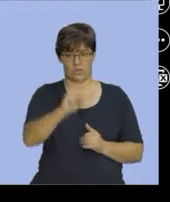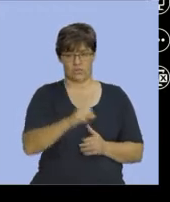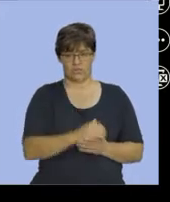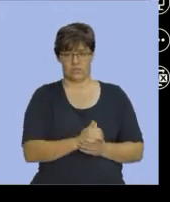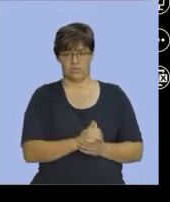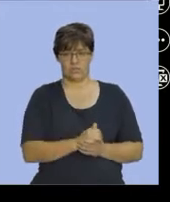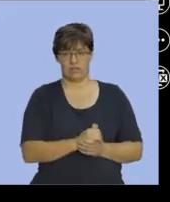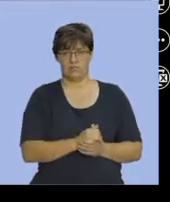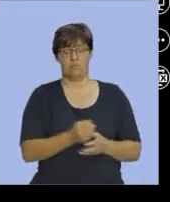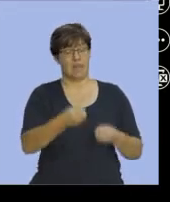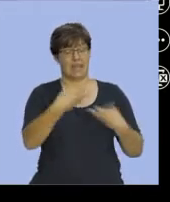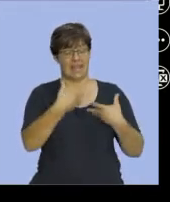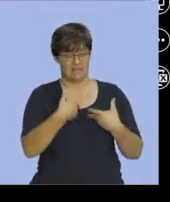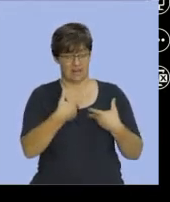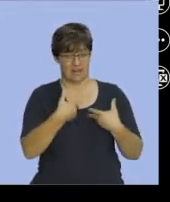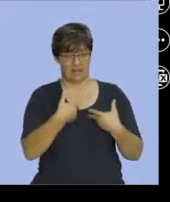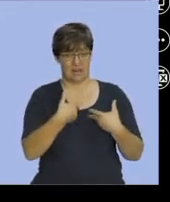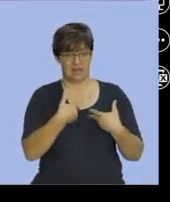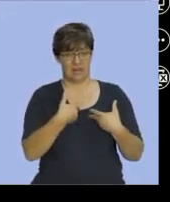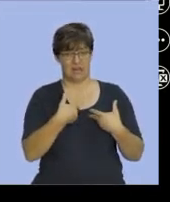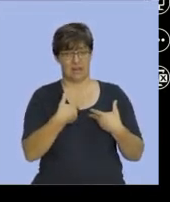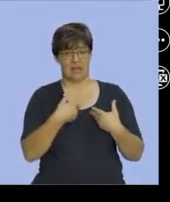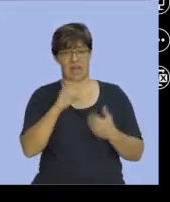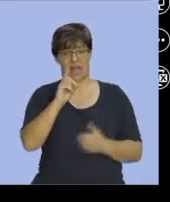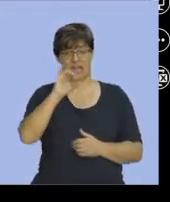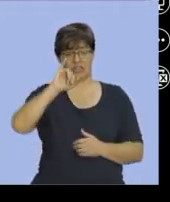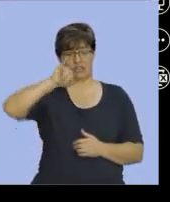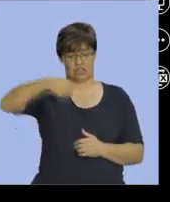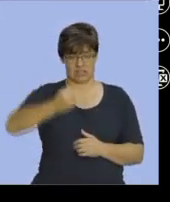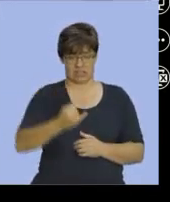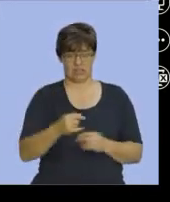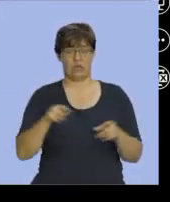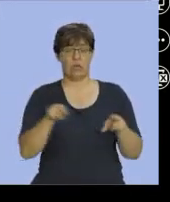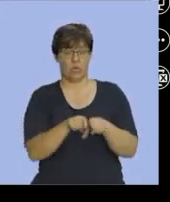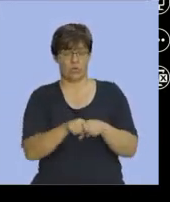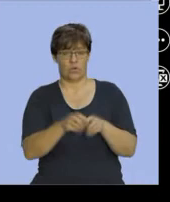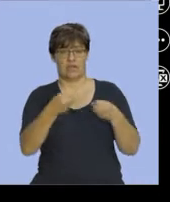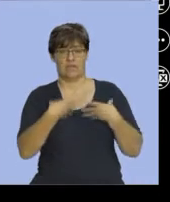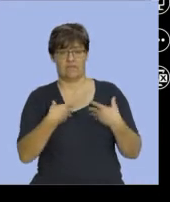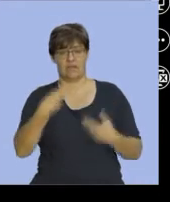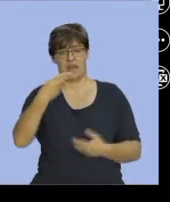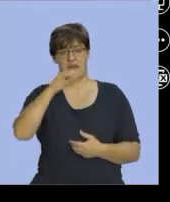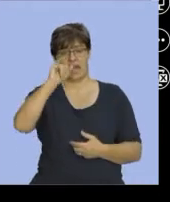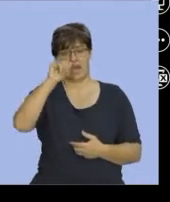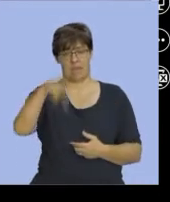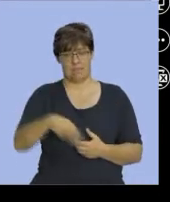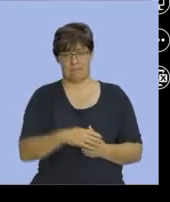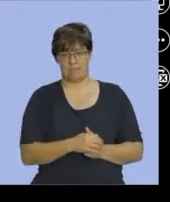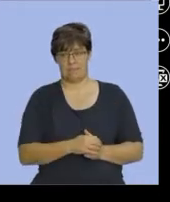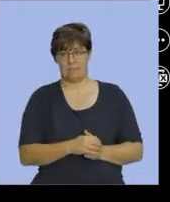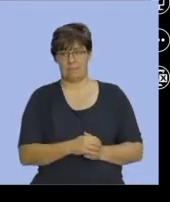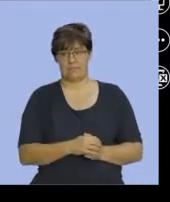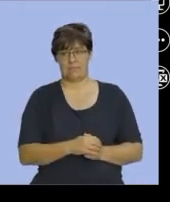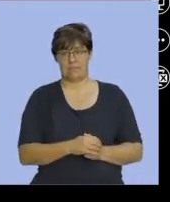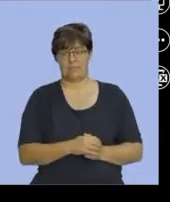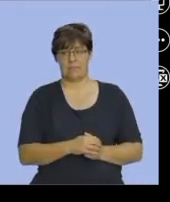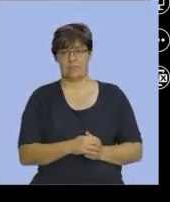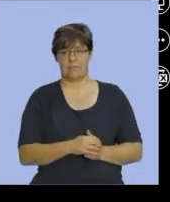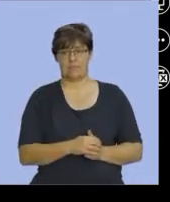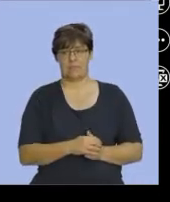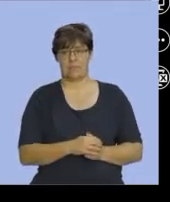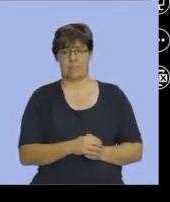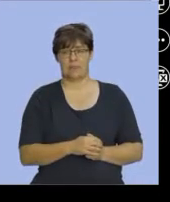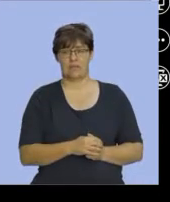use cos, right? And I'm given the adjacent and also the hypotenuse